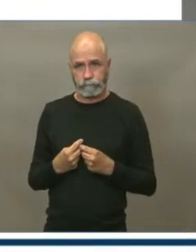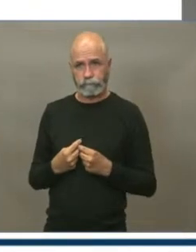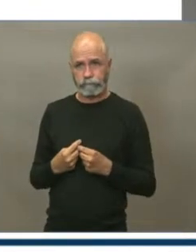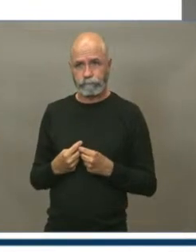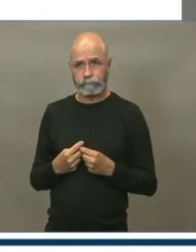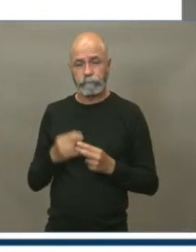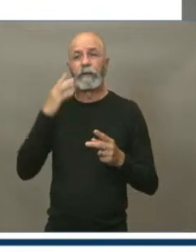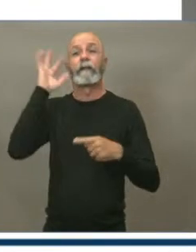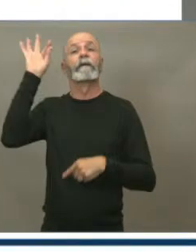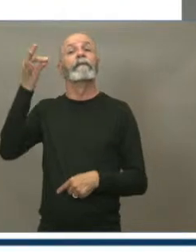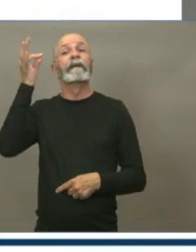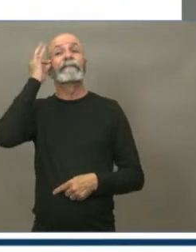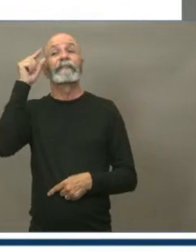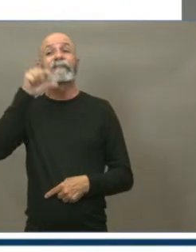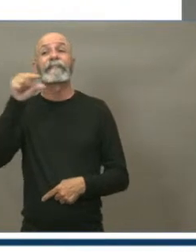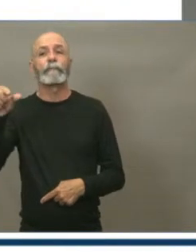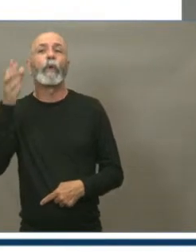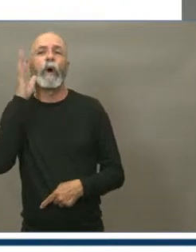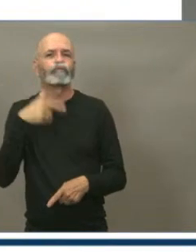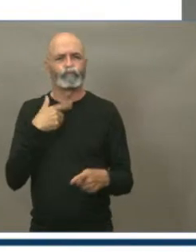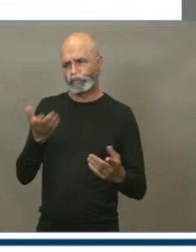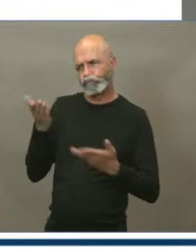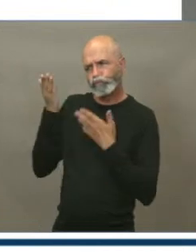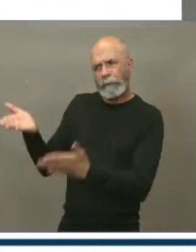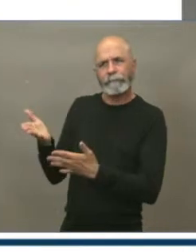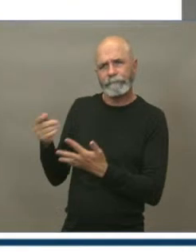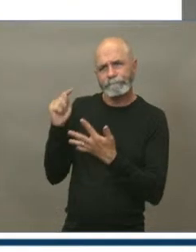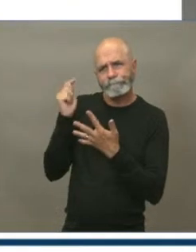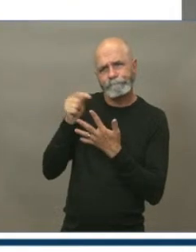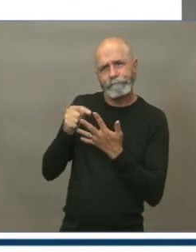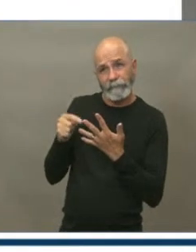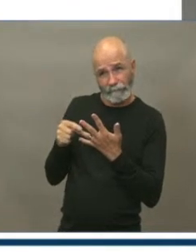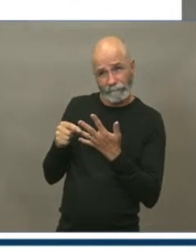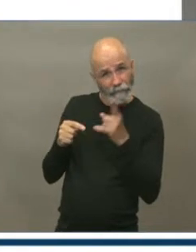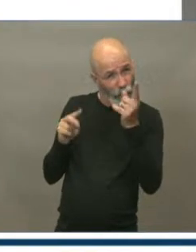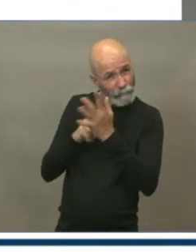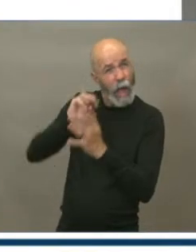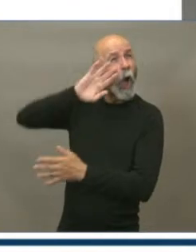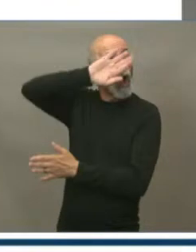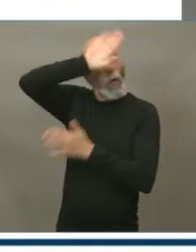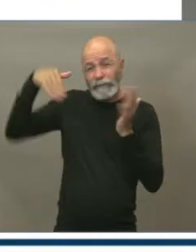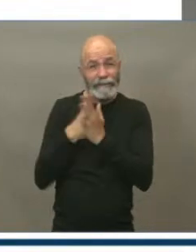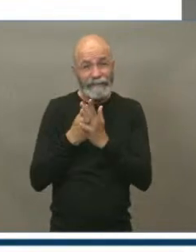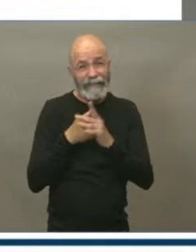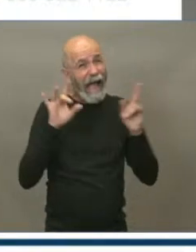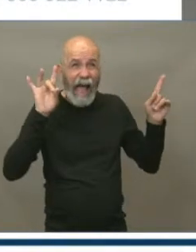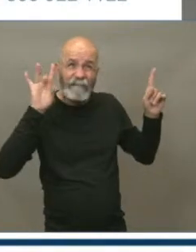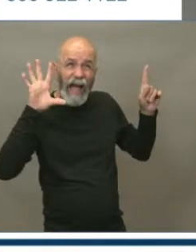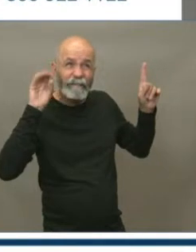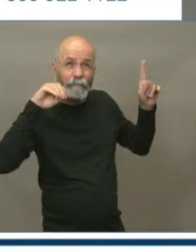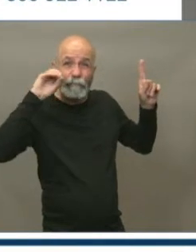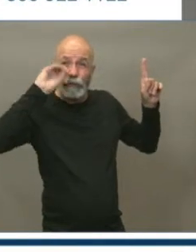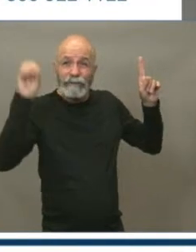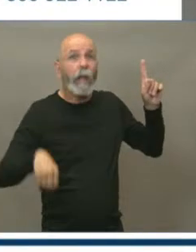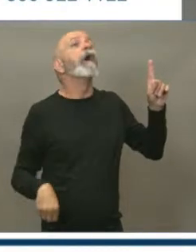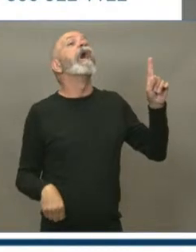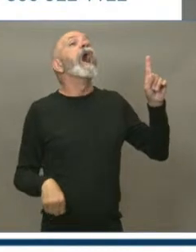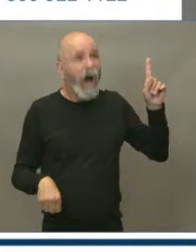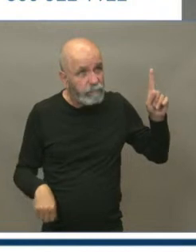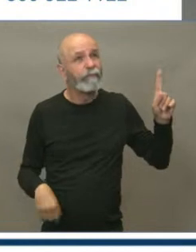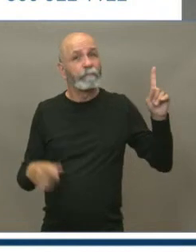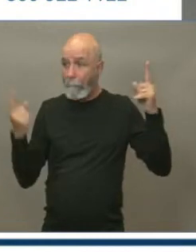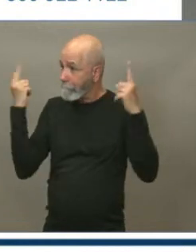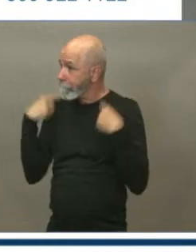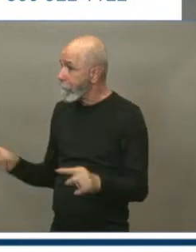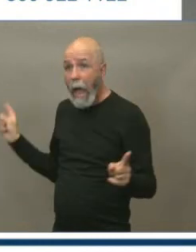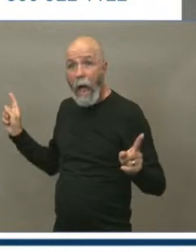federal suggested target of 75% of the entire population being vaccinated. And then all they're putting out there is really